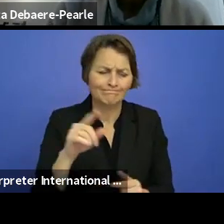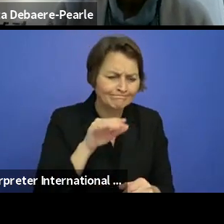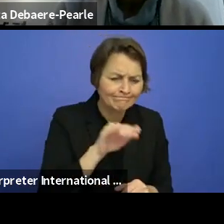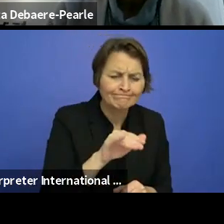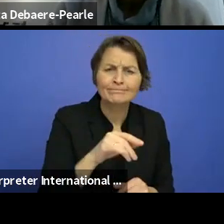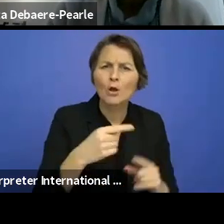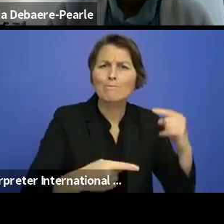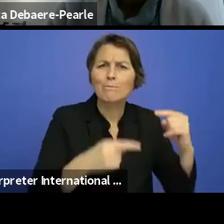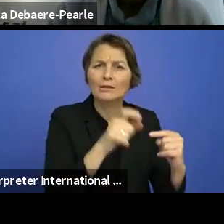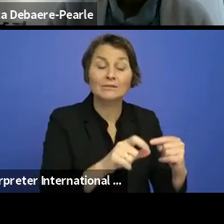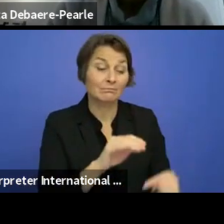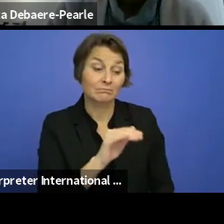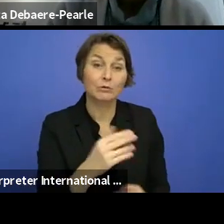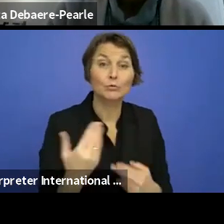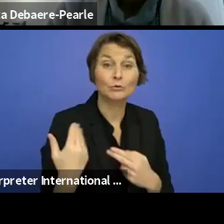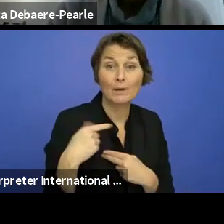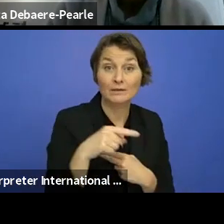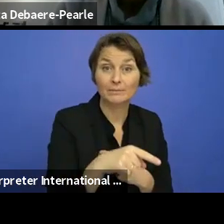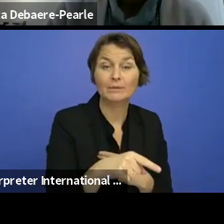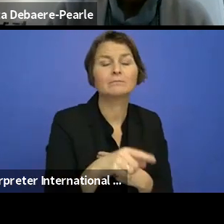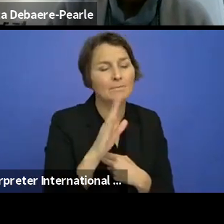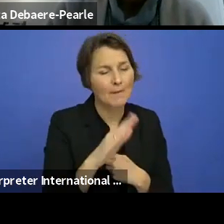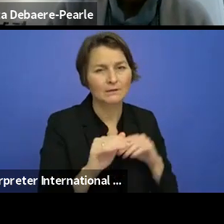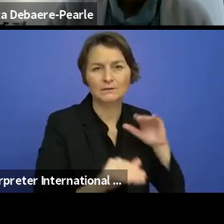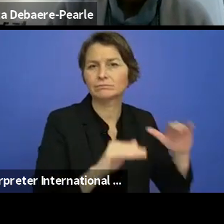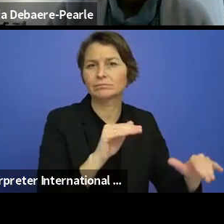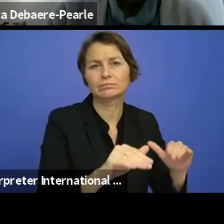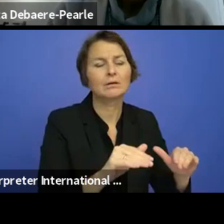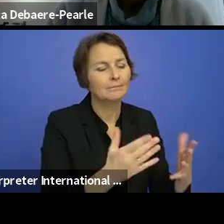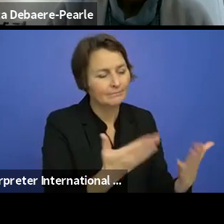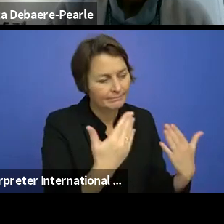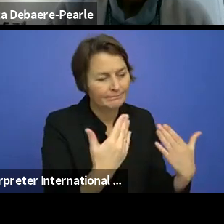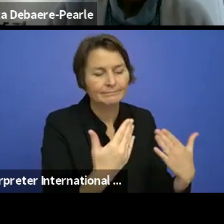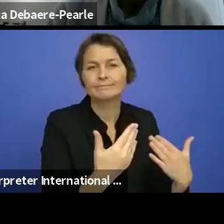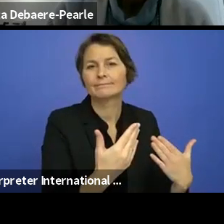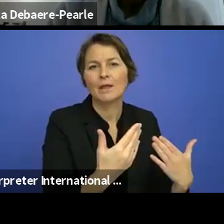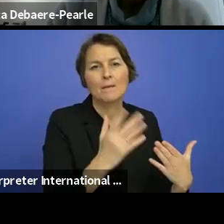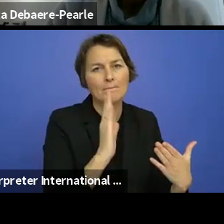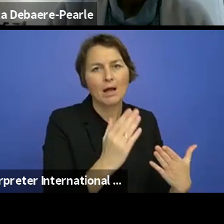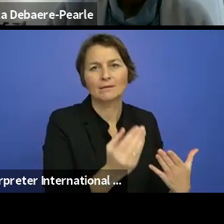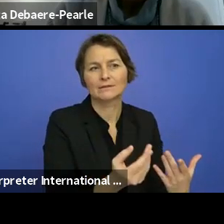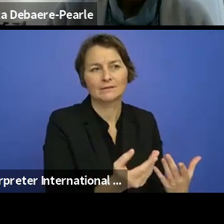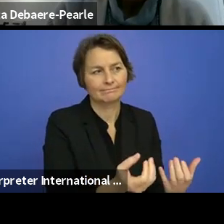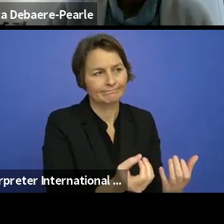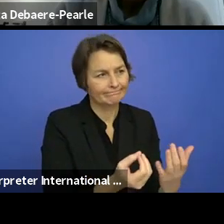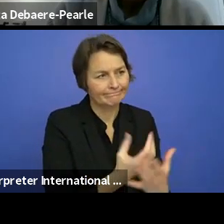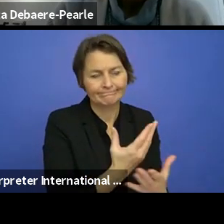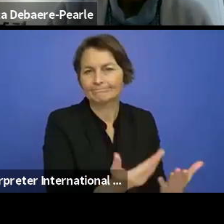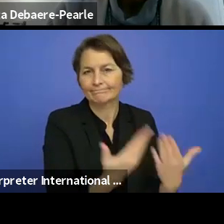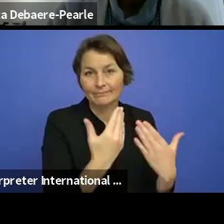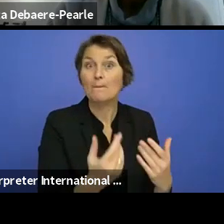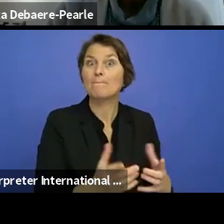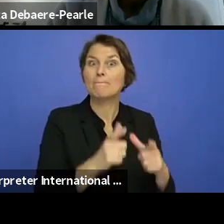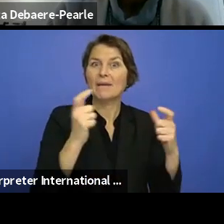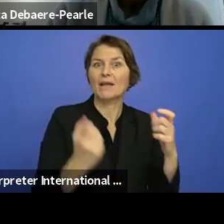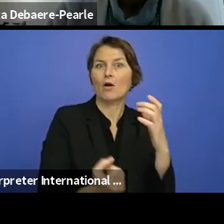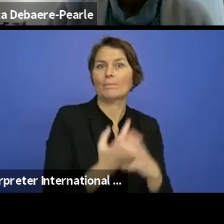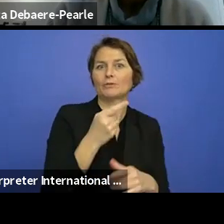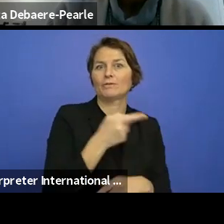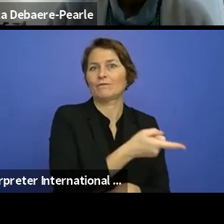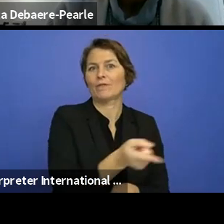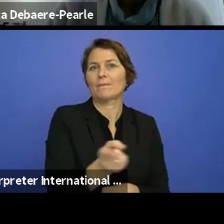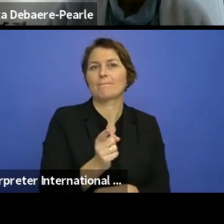politician responsible and ask them for that. That's a very huge opportunity for them. I